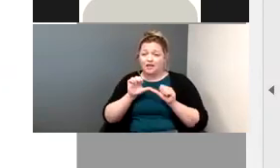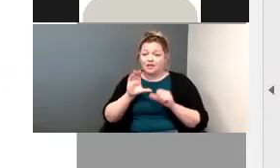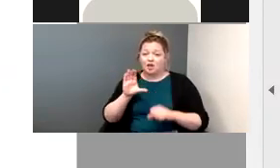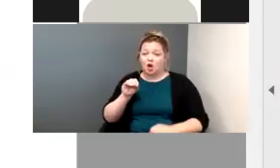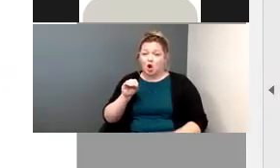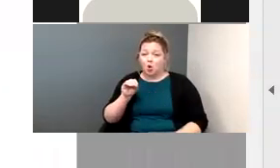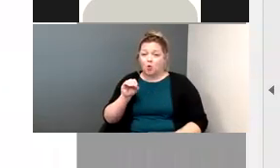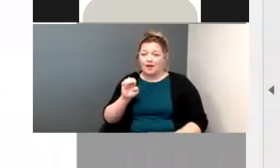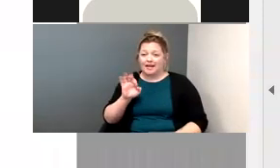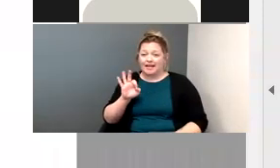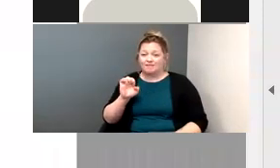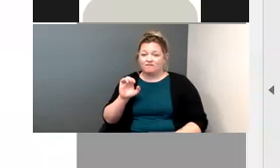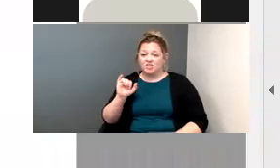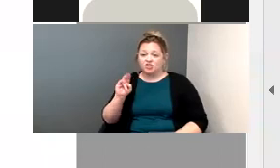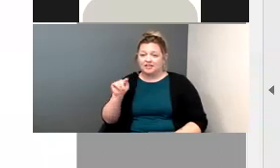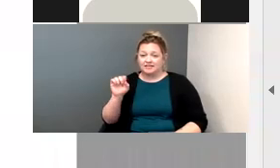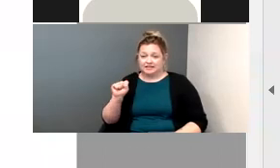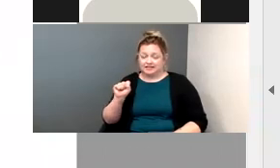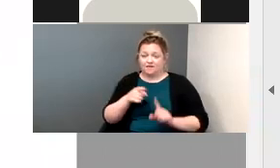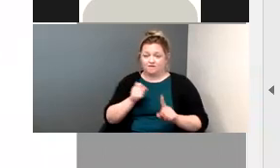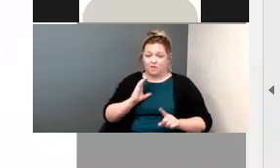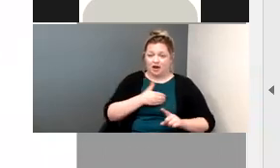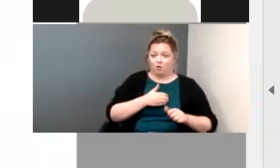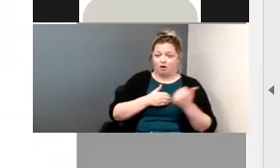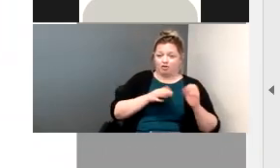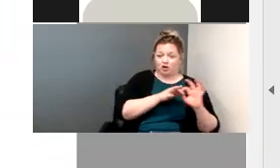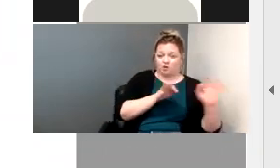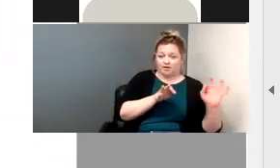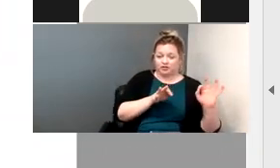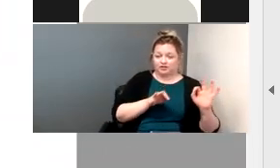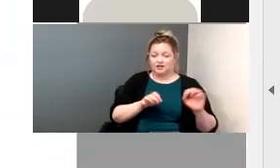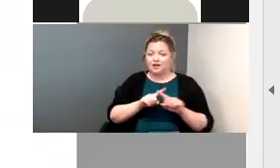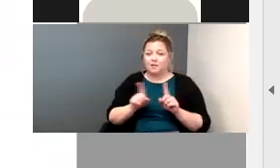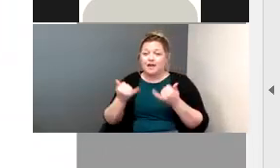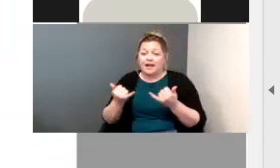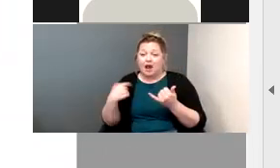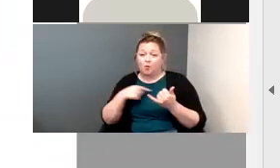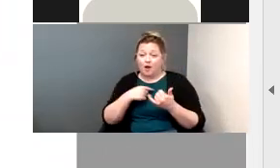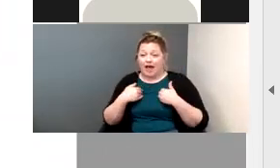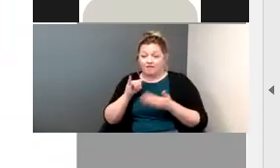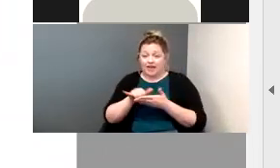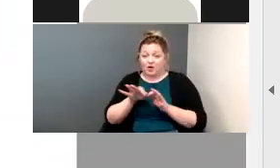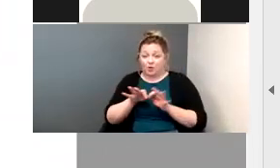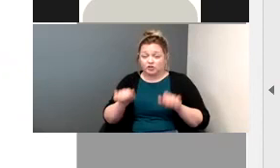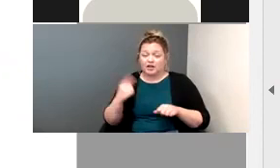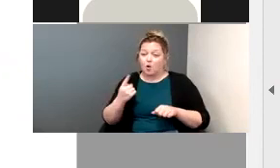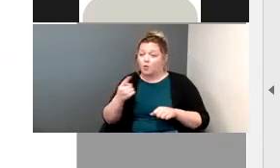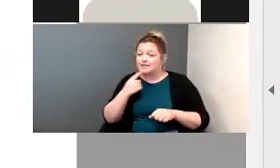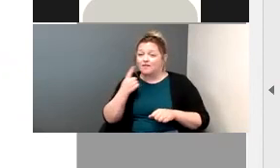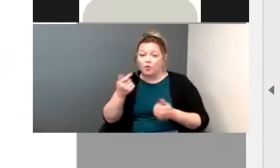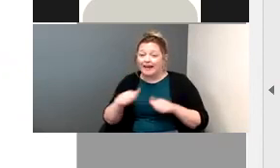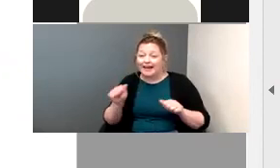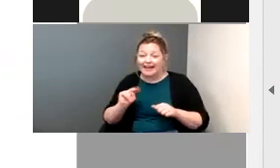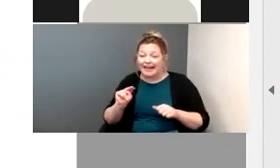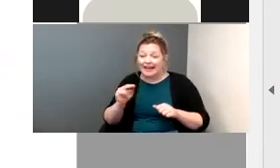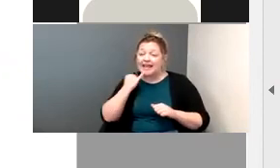than 3n squared plus 10n plus 5. But now that we have this equation, we can always say that for any n greater than or equal